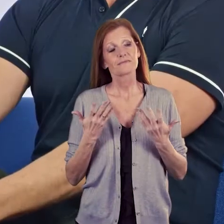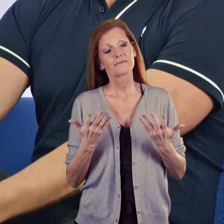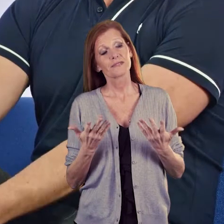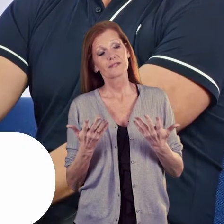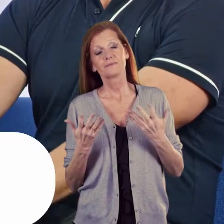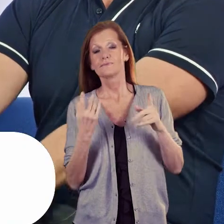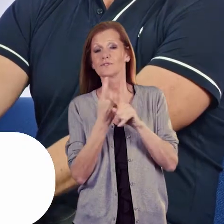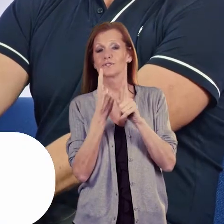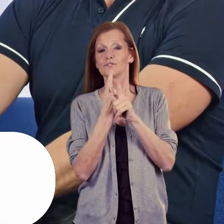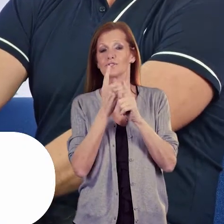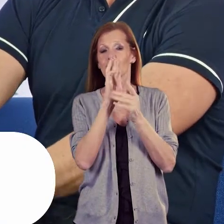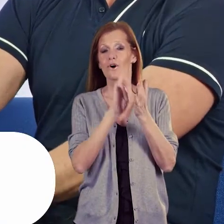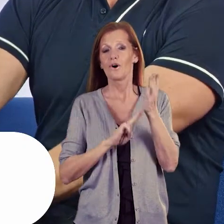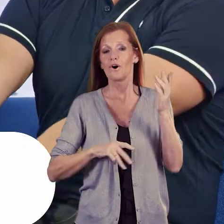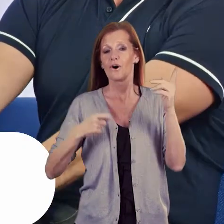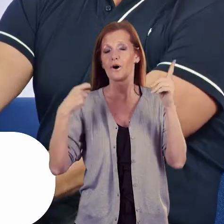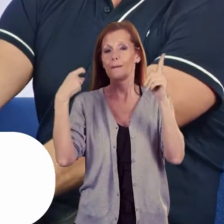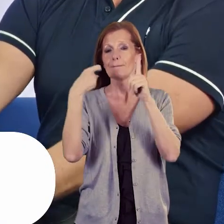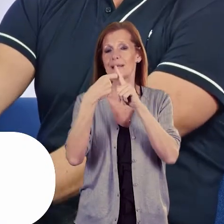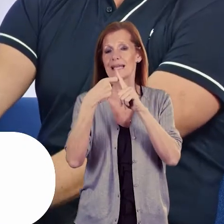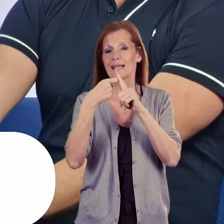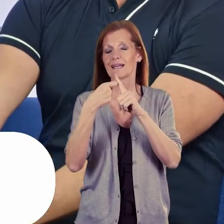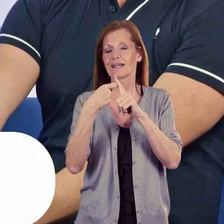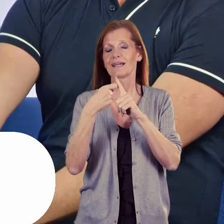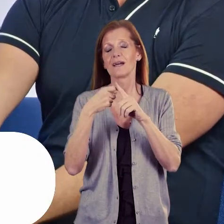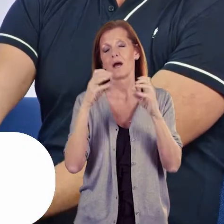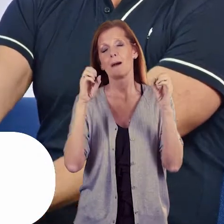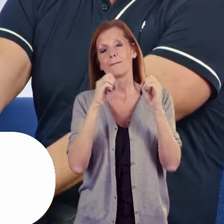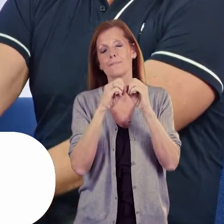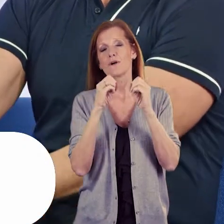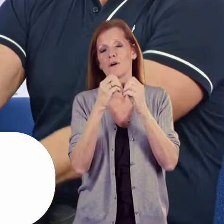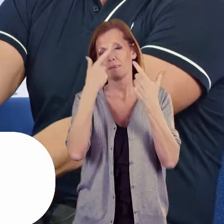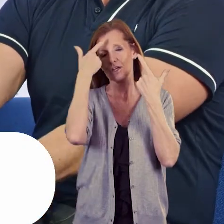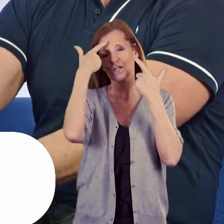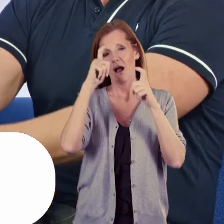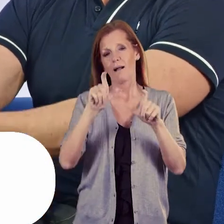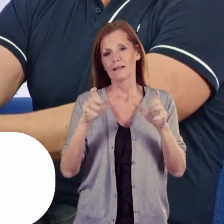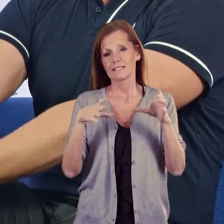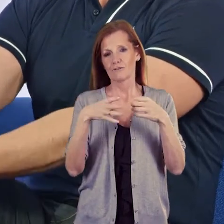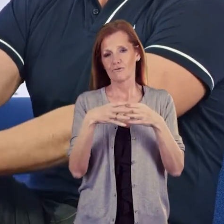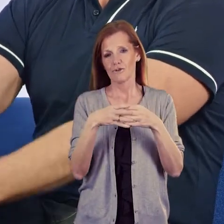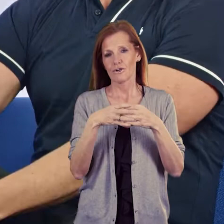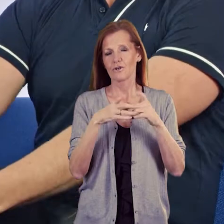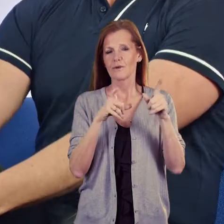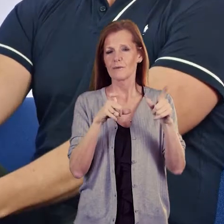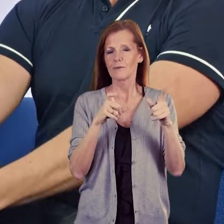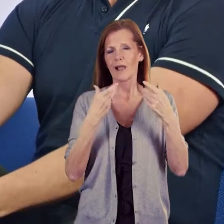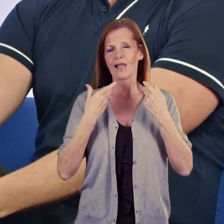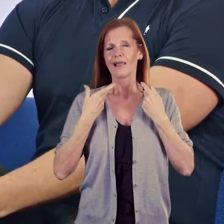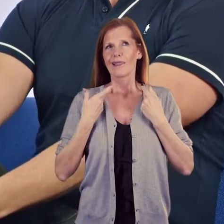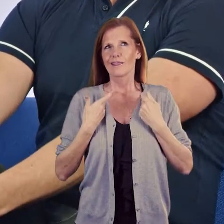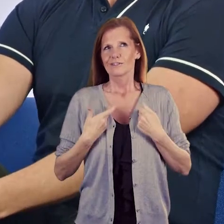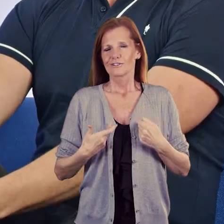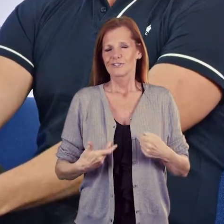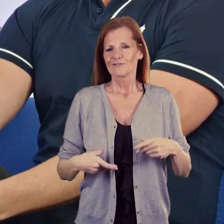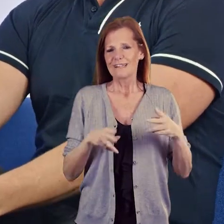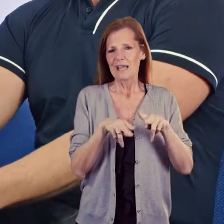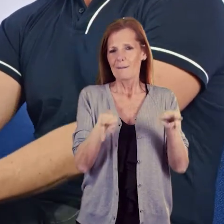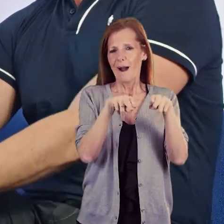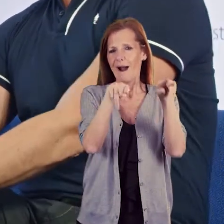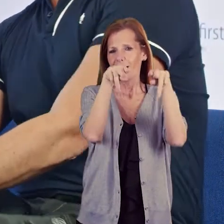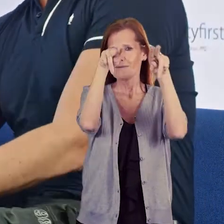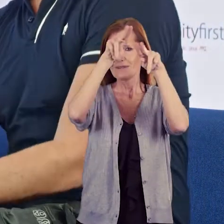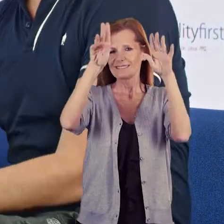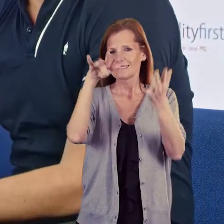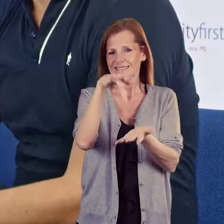So I'm going to be talking with Mick from the Burbage Holiday Group. He owns and runs a luxury apartment centre. So, Mick,